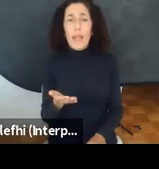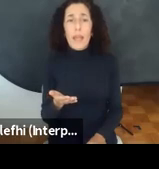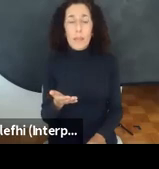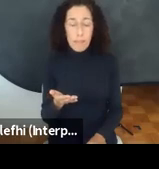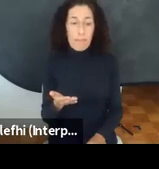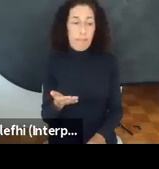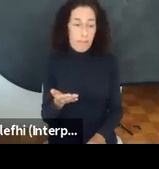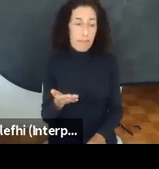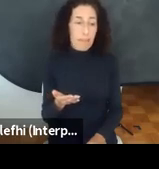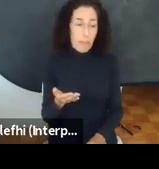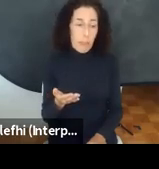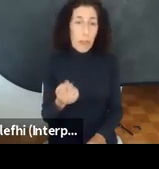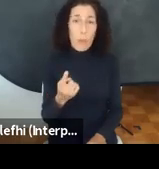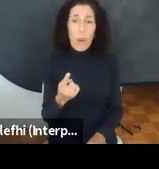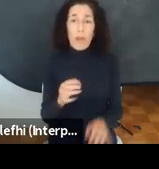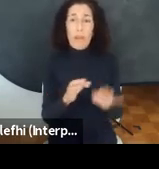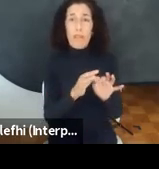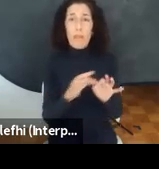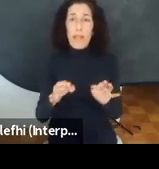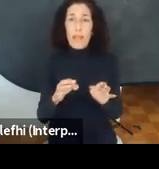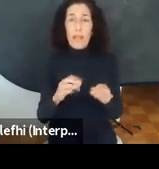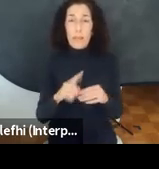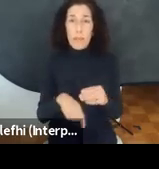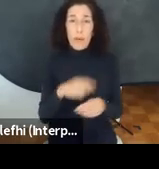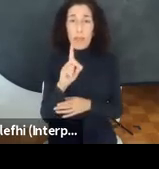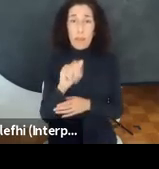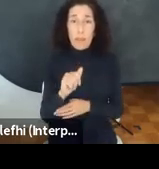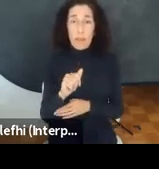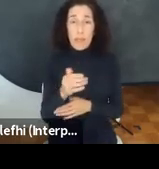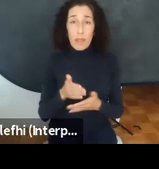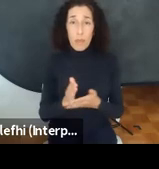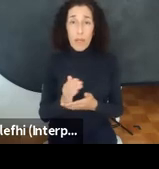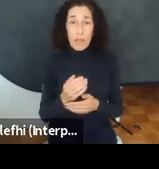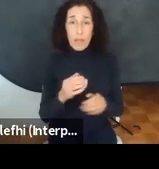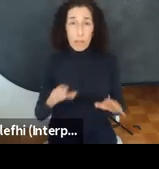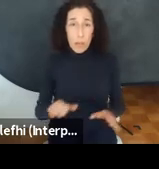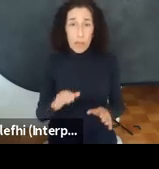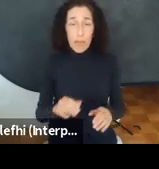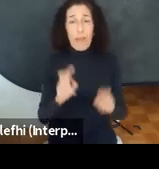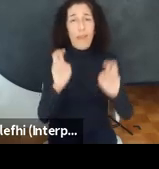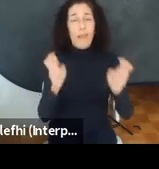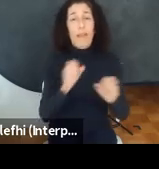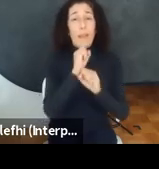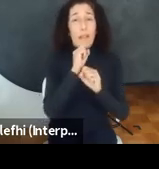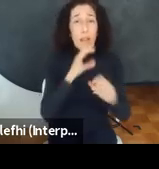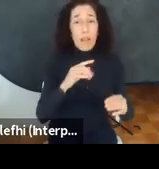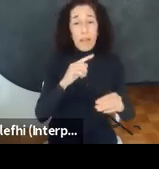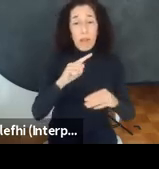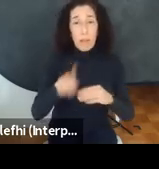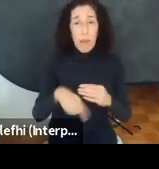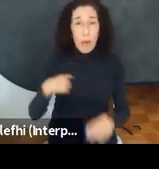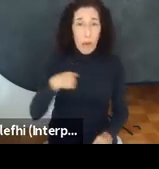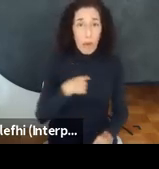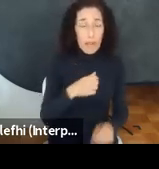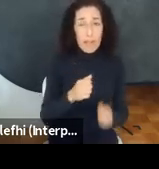One of the phrases about the disability rights movement, is nothing about us without us. Not I think us. That's another thing about being able to